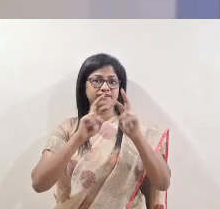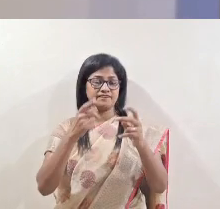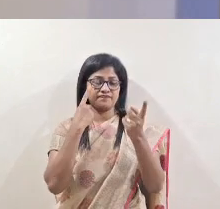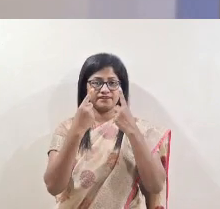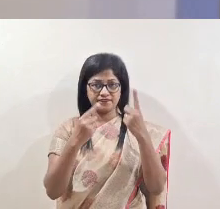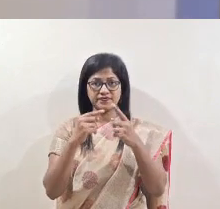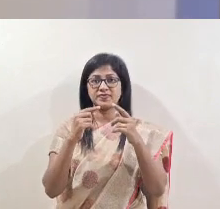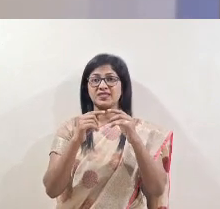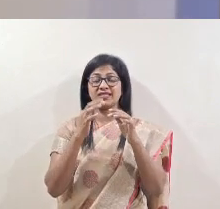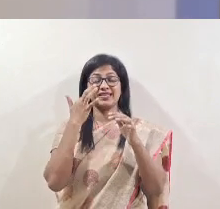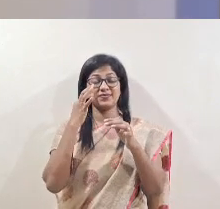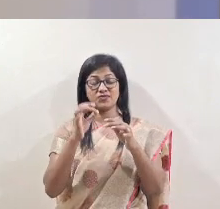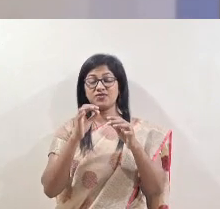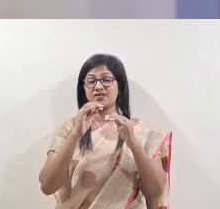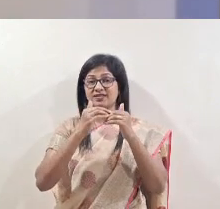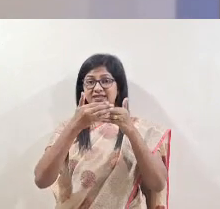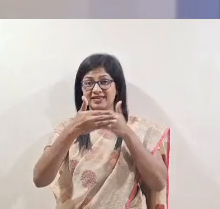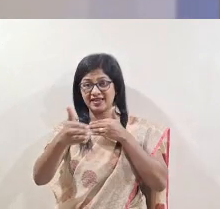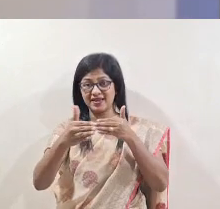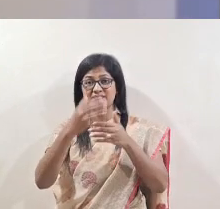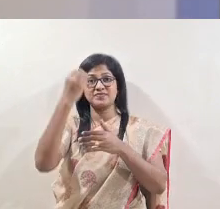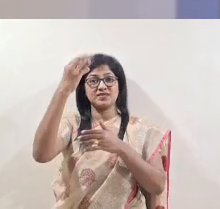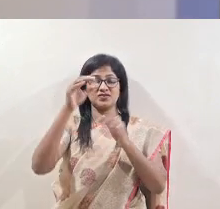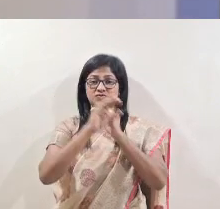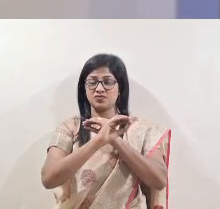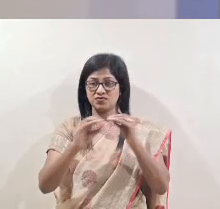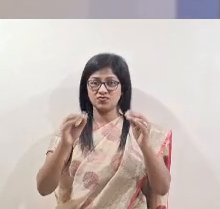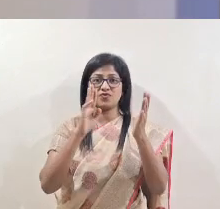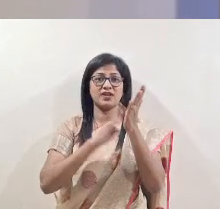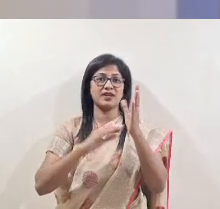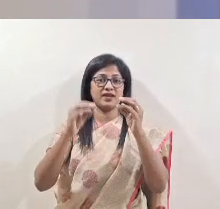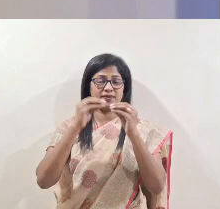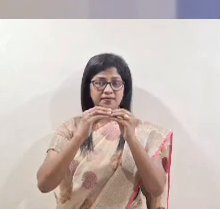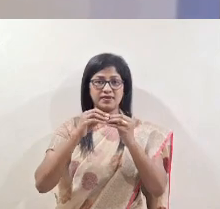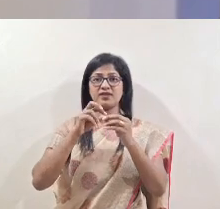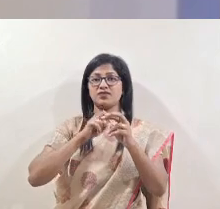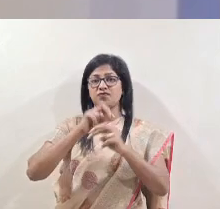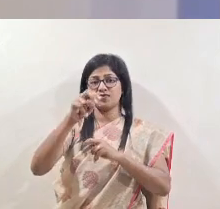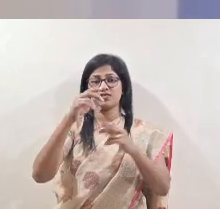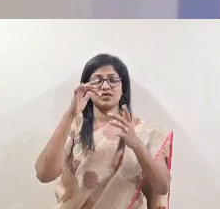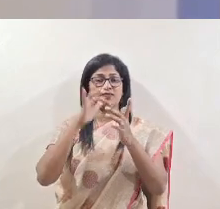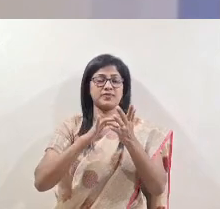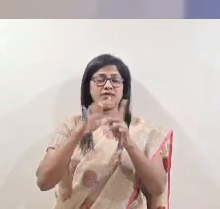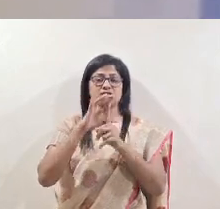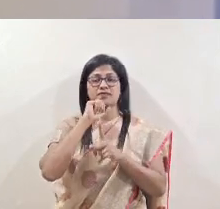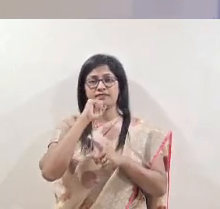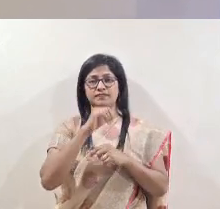critical gap at unsignalized, unmarked mid-block crossings in Delhi.